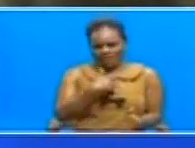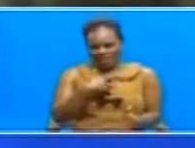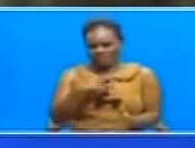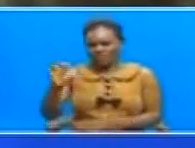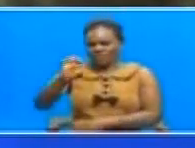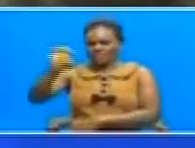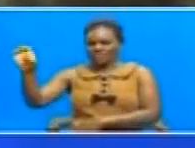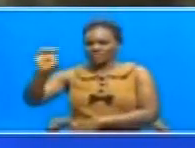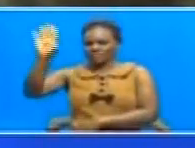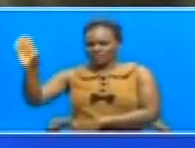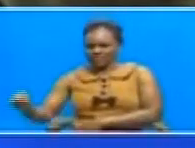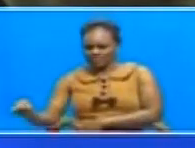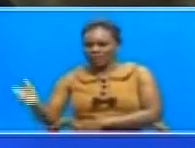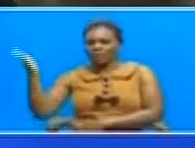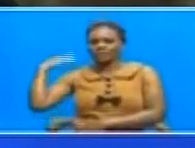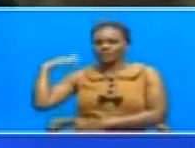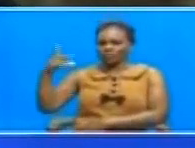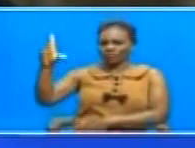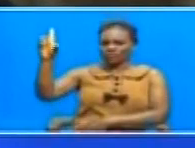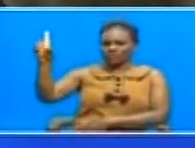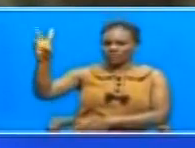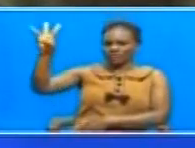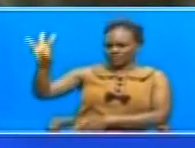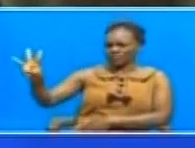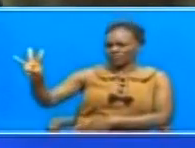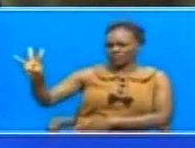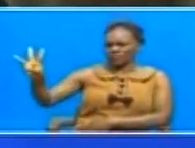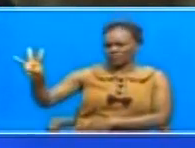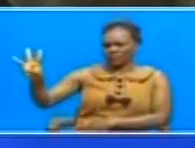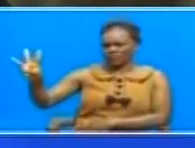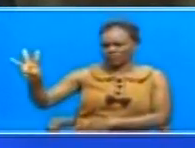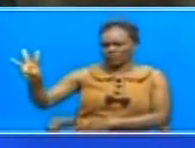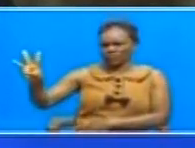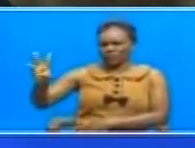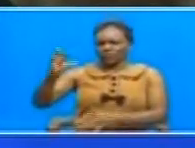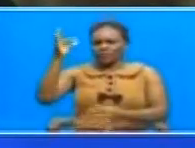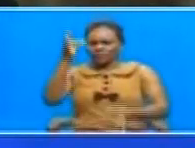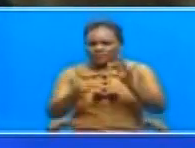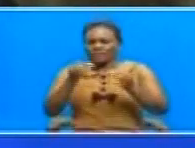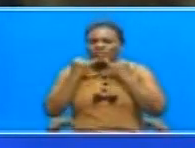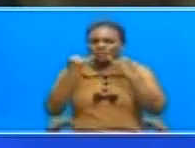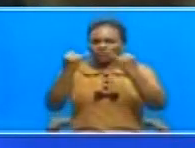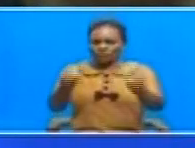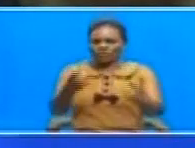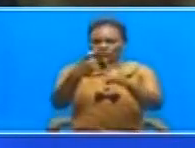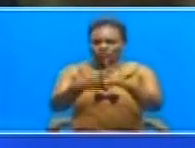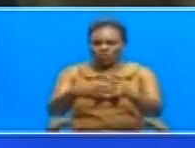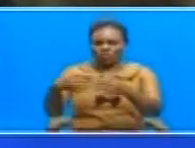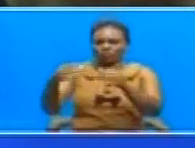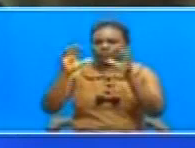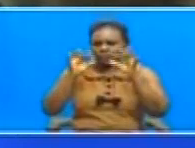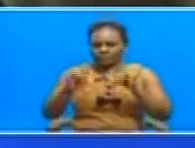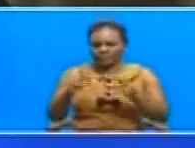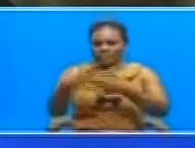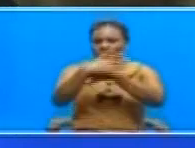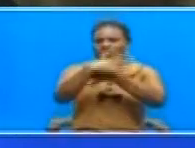Africa. In the past, DW has been a reliable source of information coming from Germany, coming from